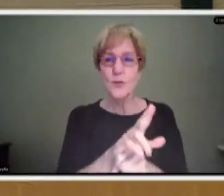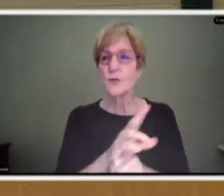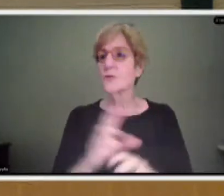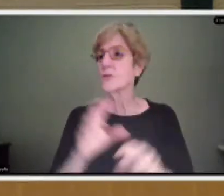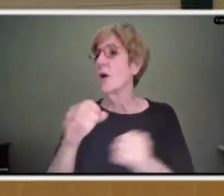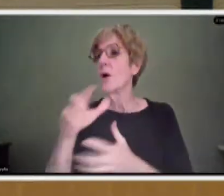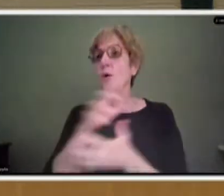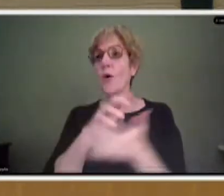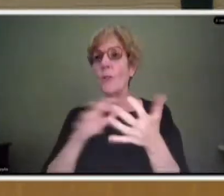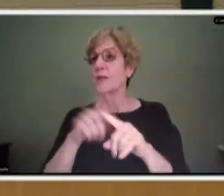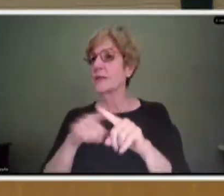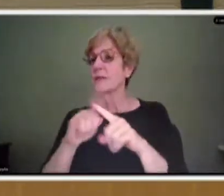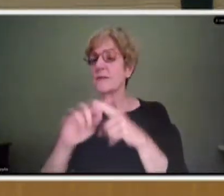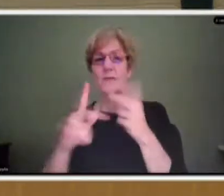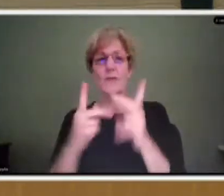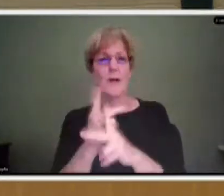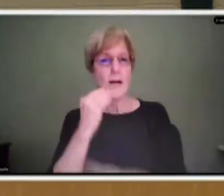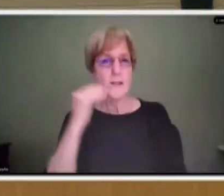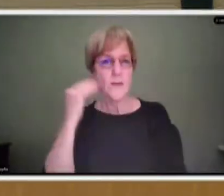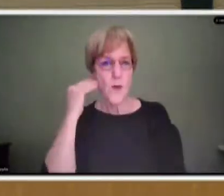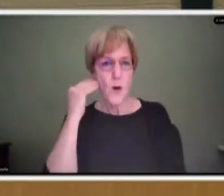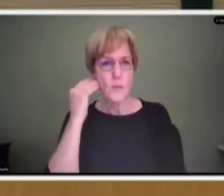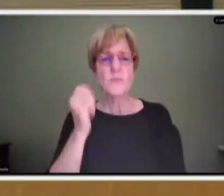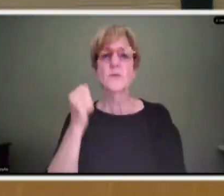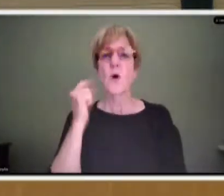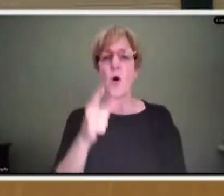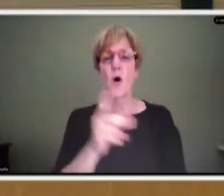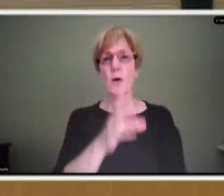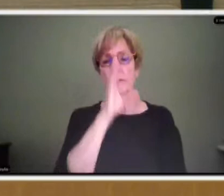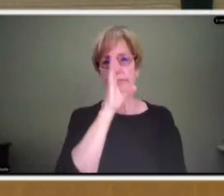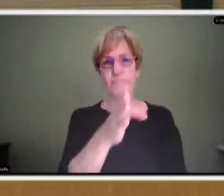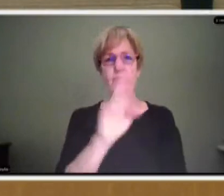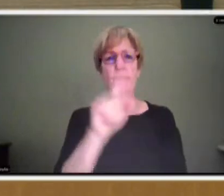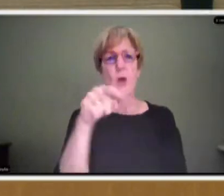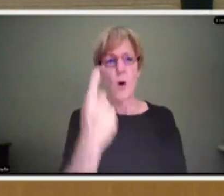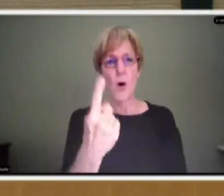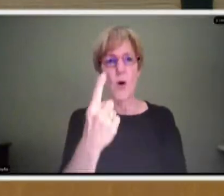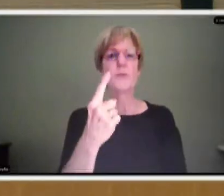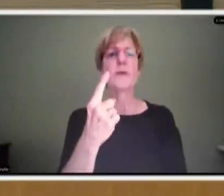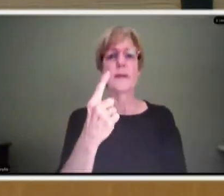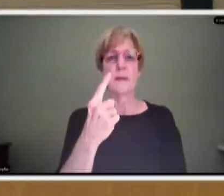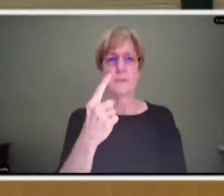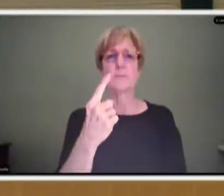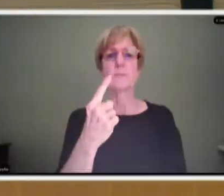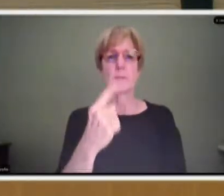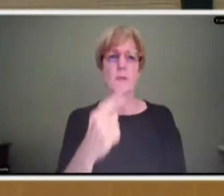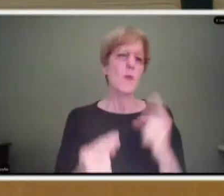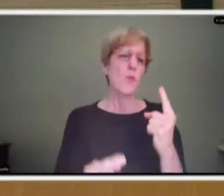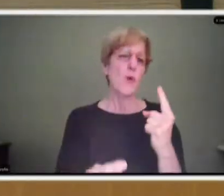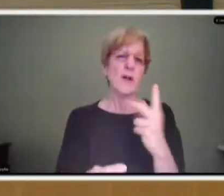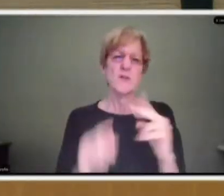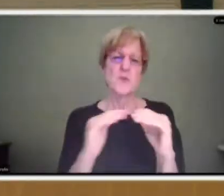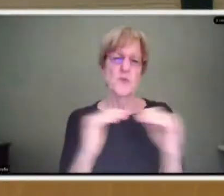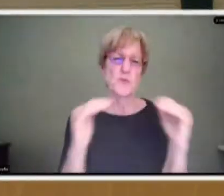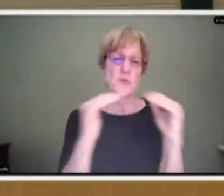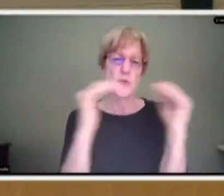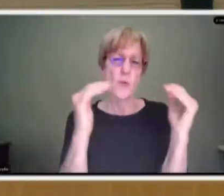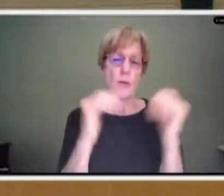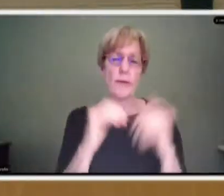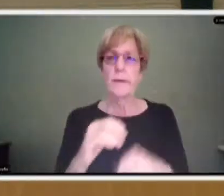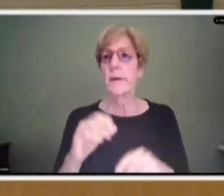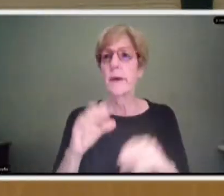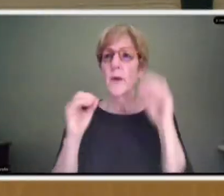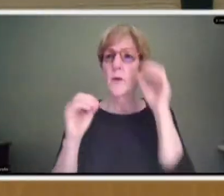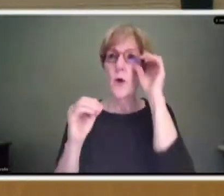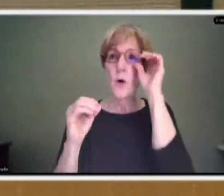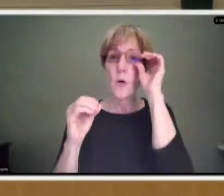housing types here. They're all just straight single-family units, one, maybe two-story. You don't have any